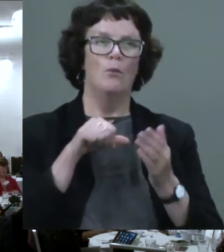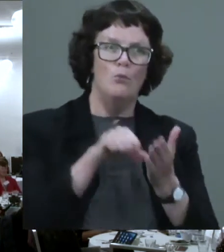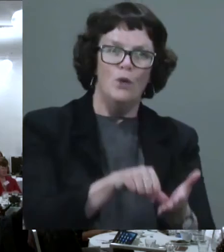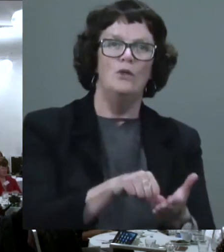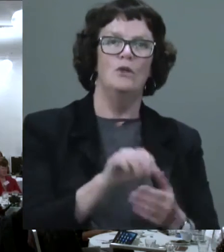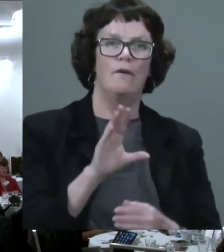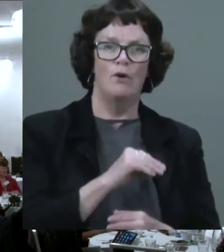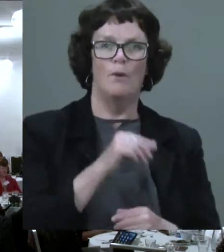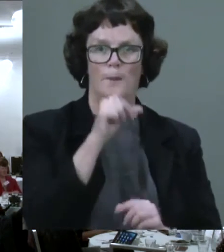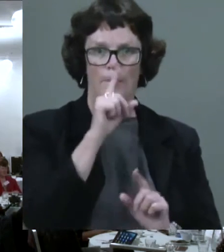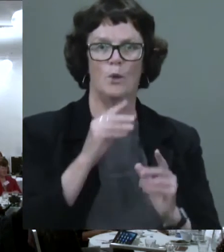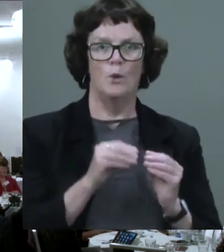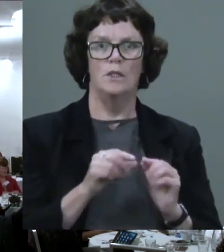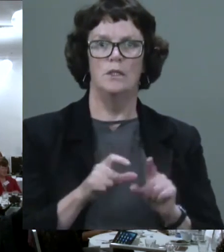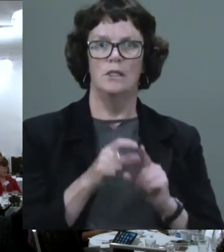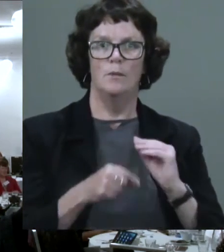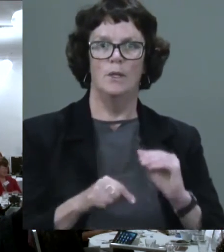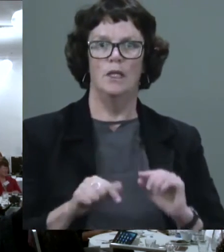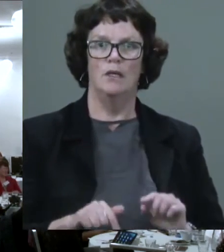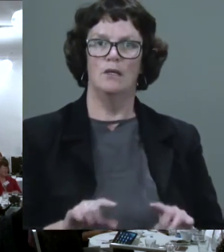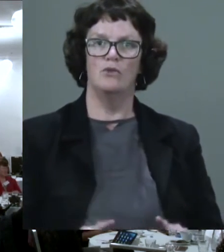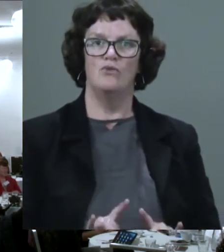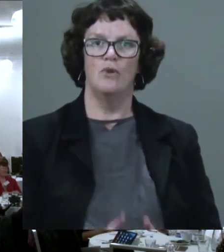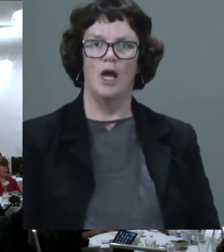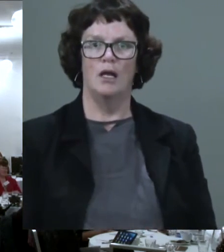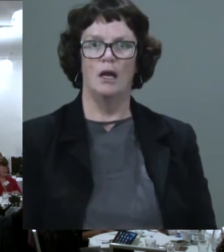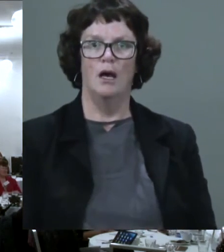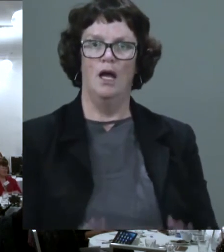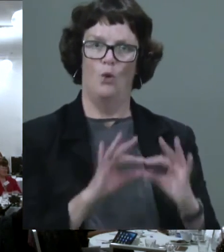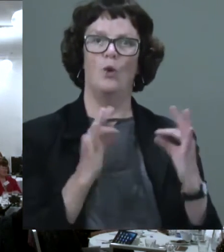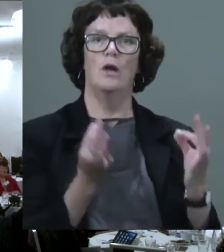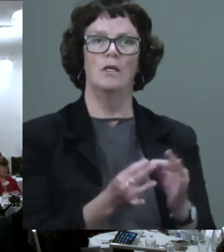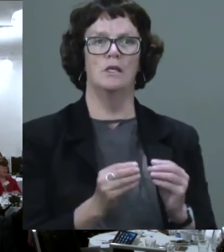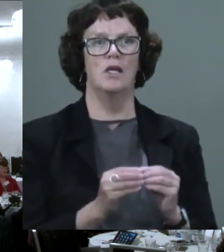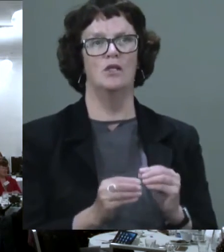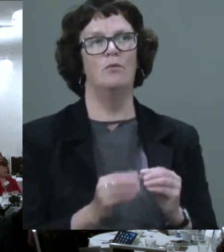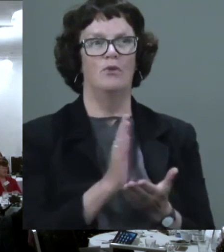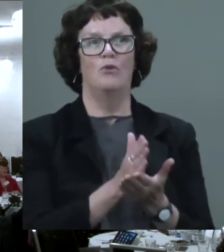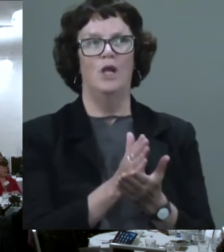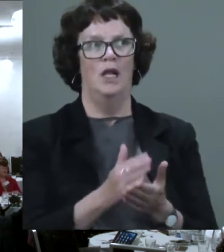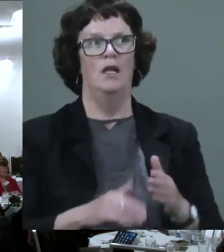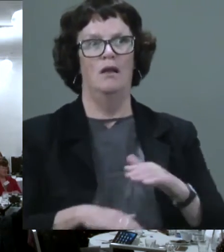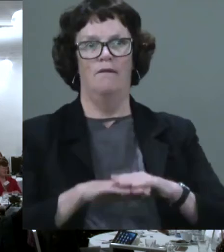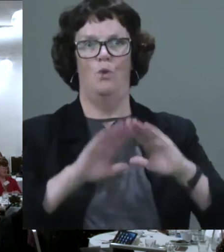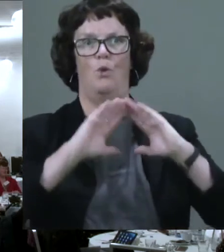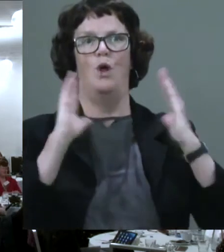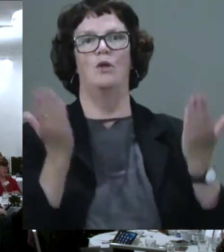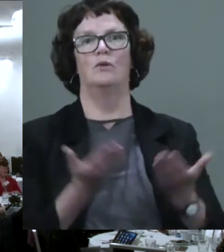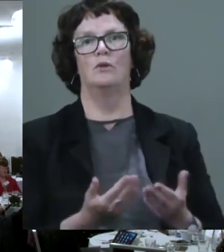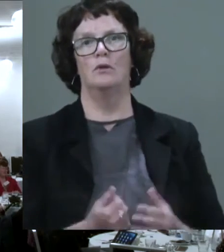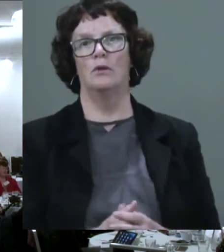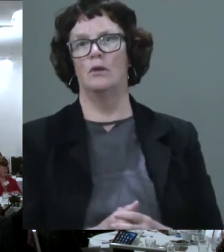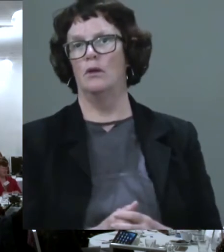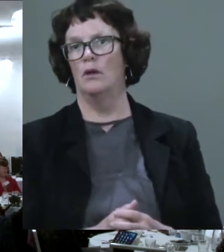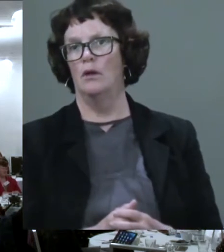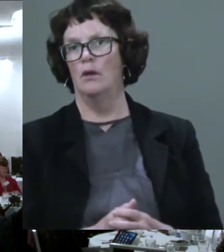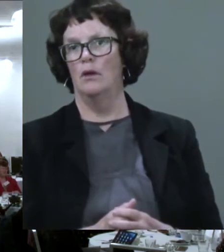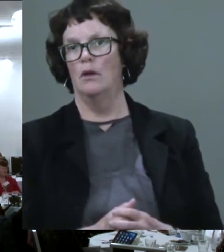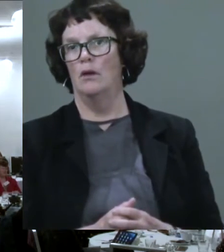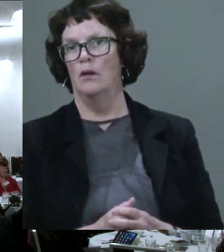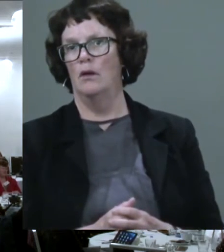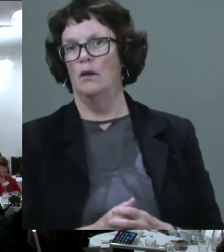disabilities here in Australia, disability organisations, but worldwide, people with disabilities in their